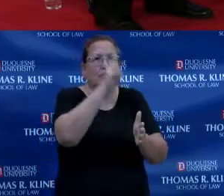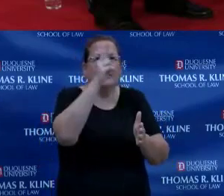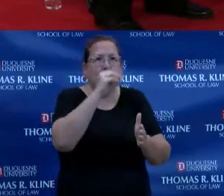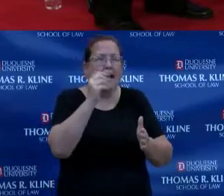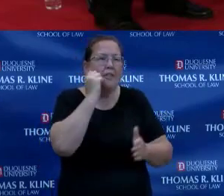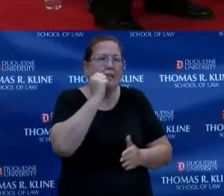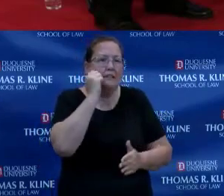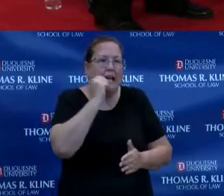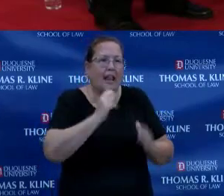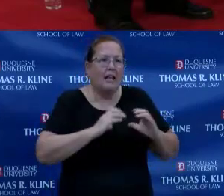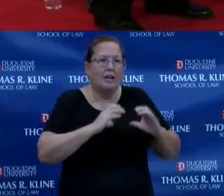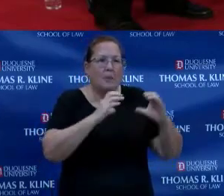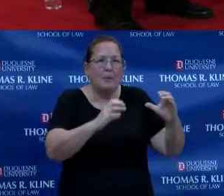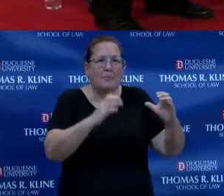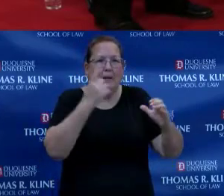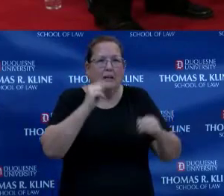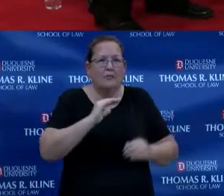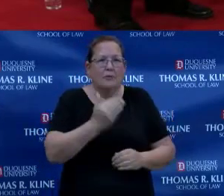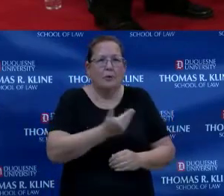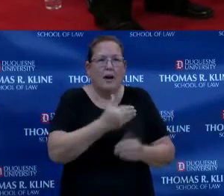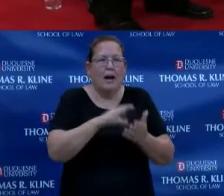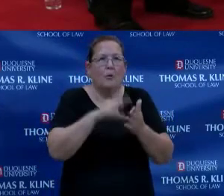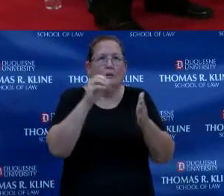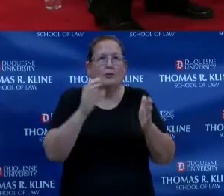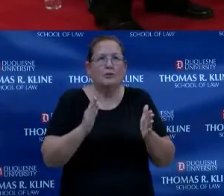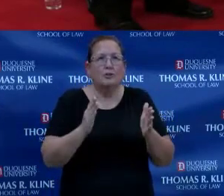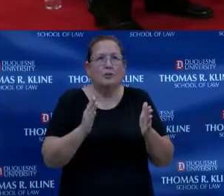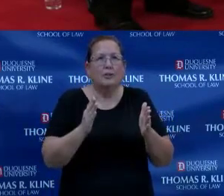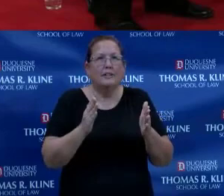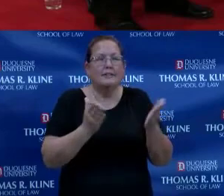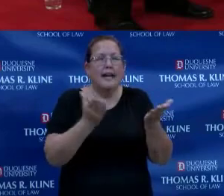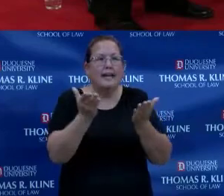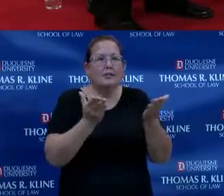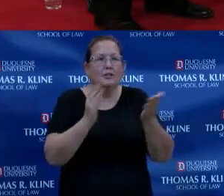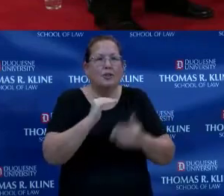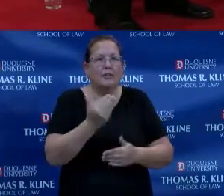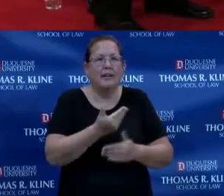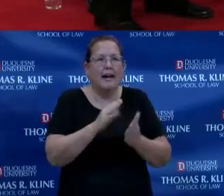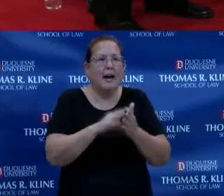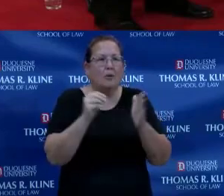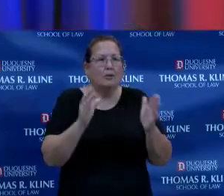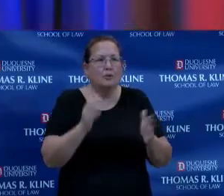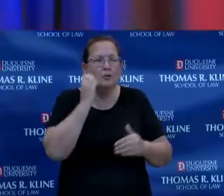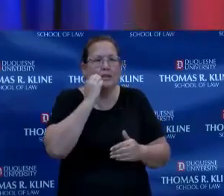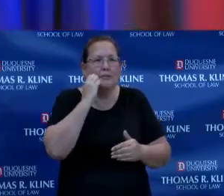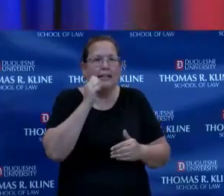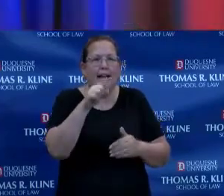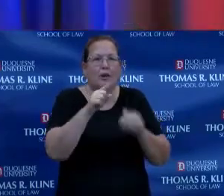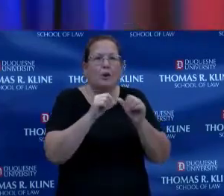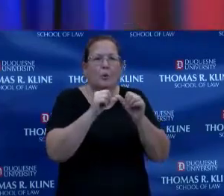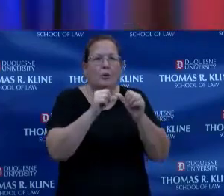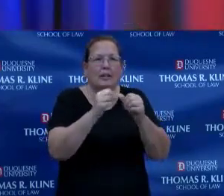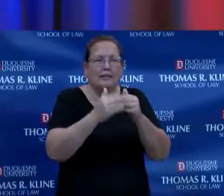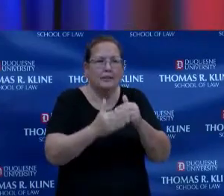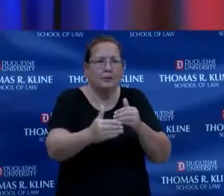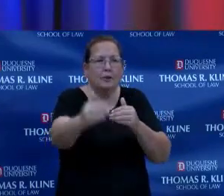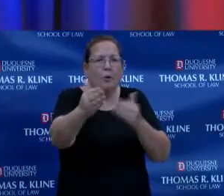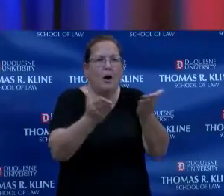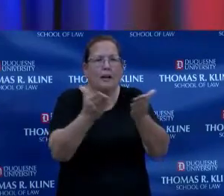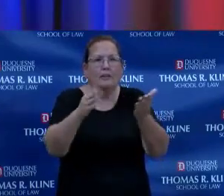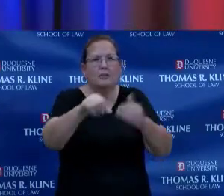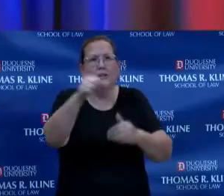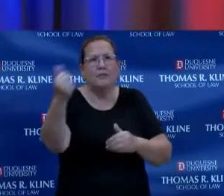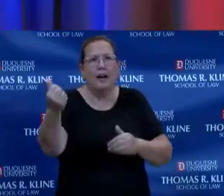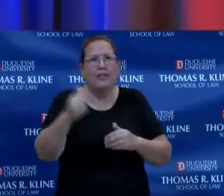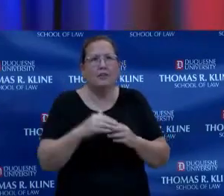to our spirited mission, serving God by serving our students who then go on to serve others. Welcome also to